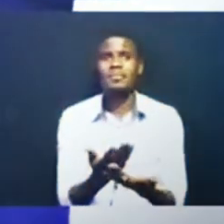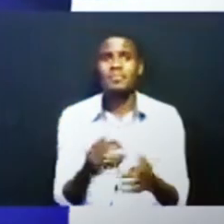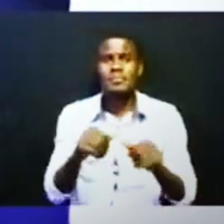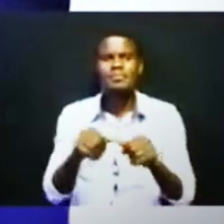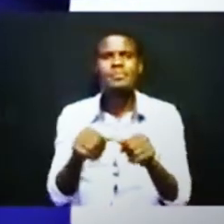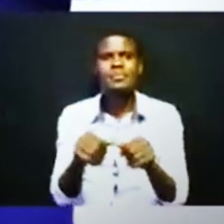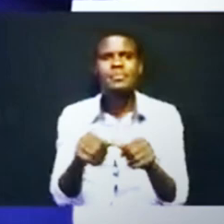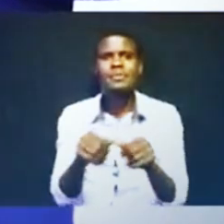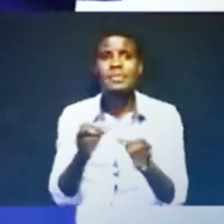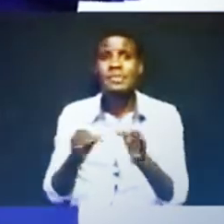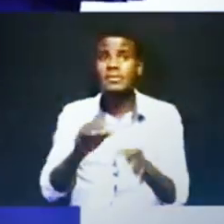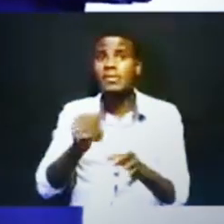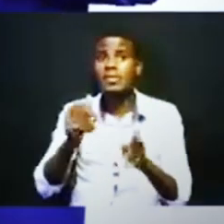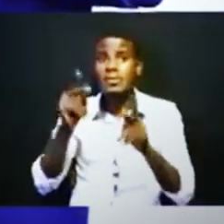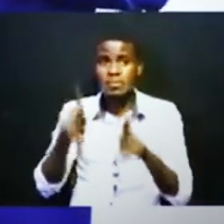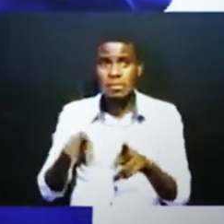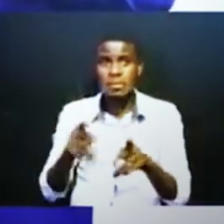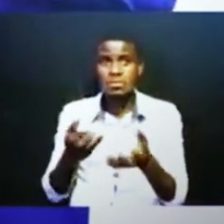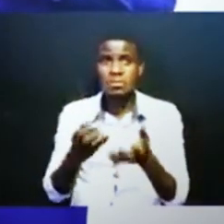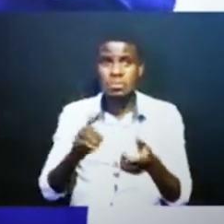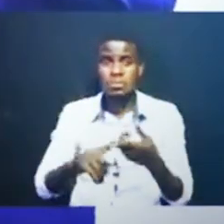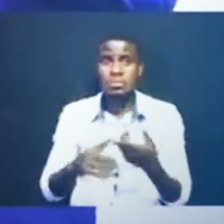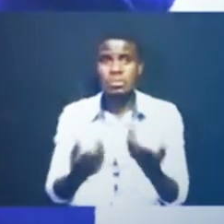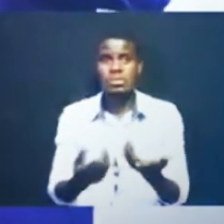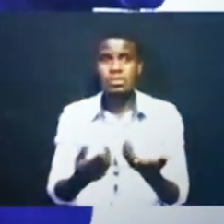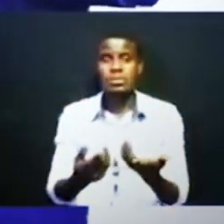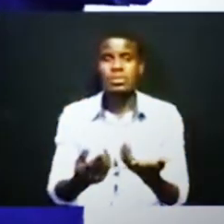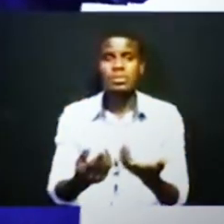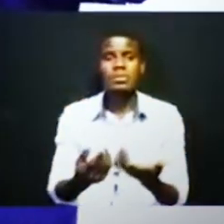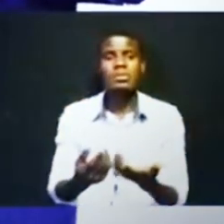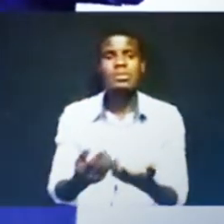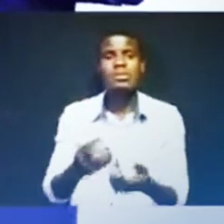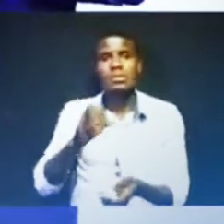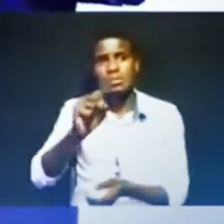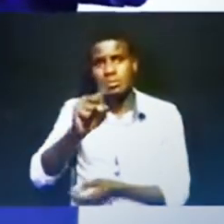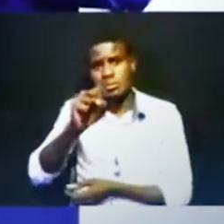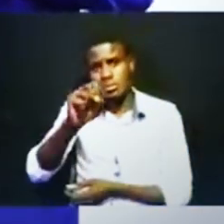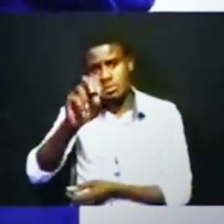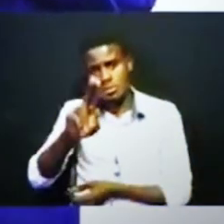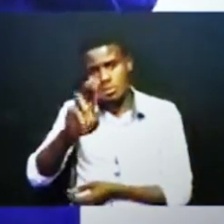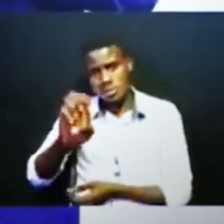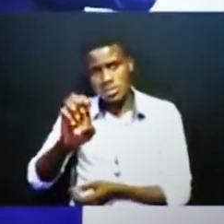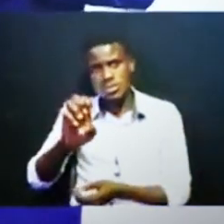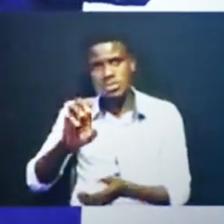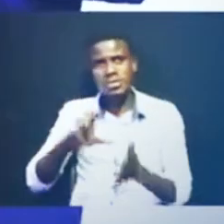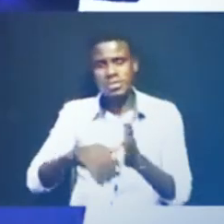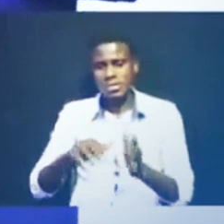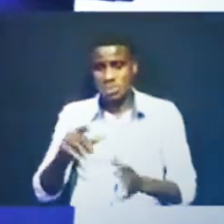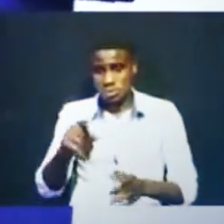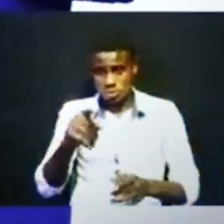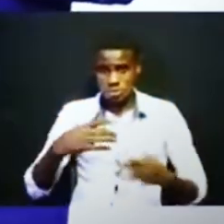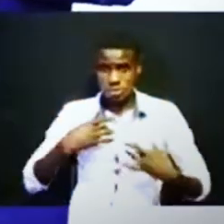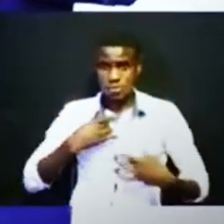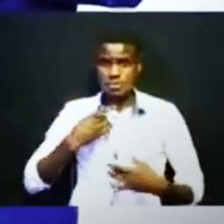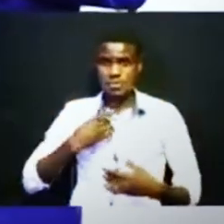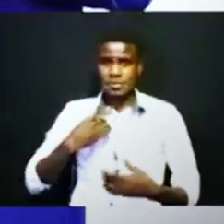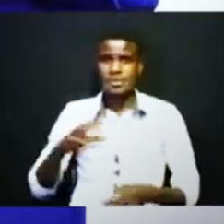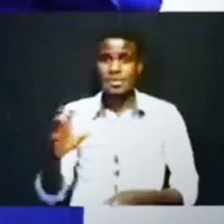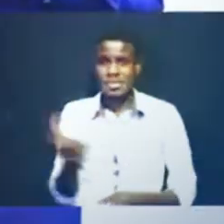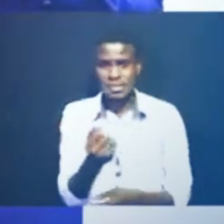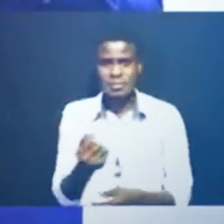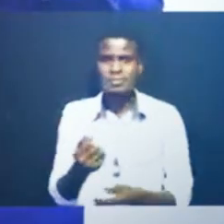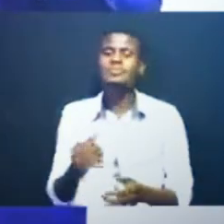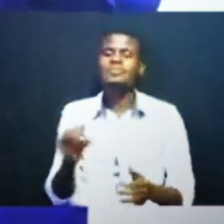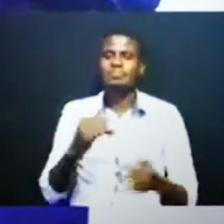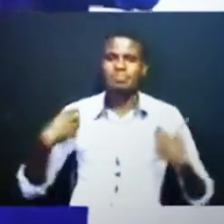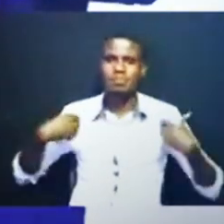you and take your shirt, hand over your coat as well. na de opese oni wo di asem na